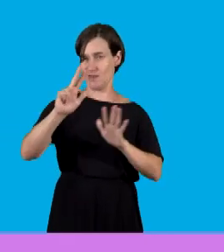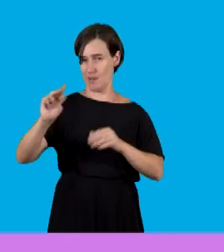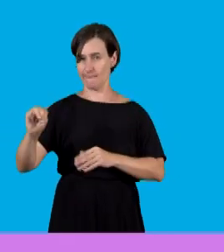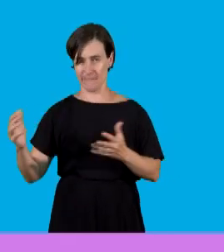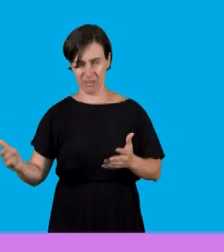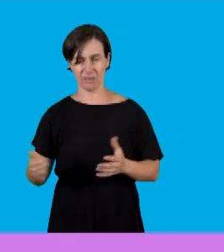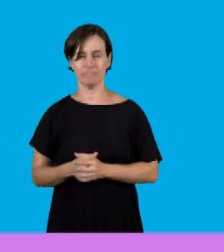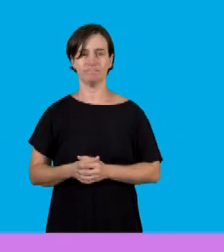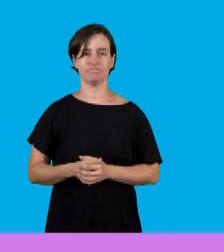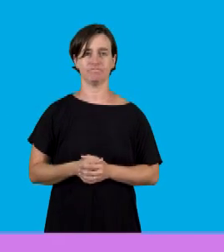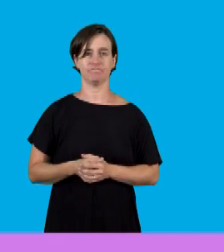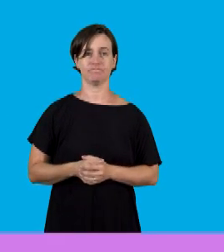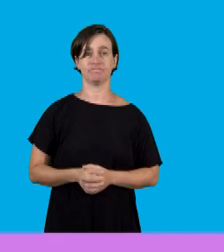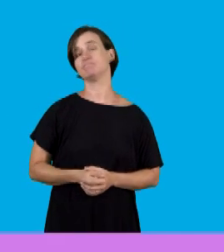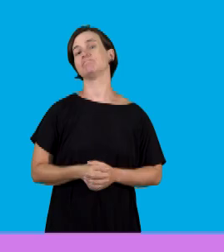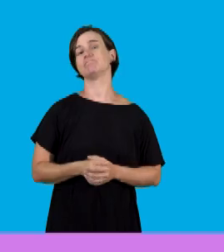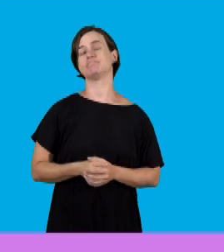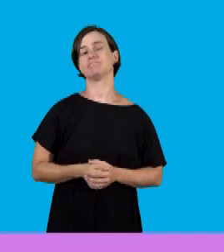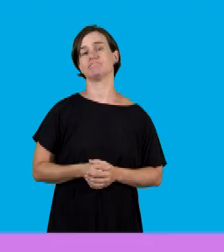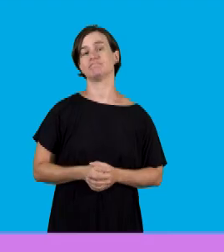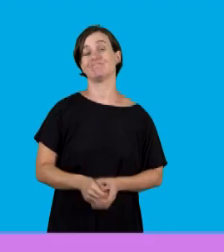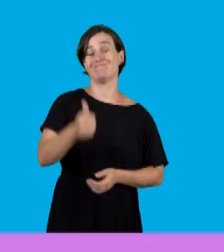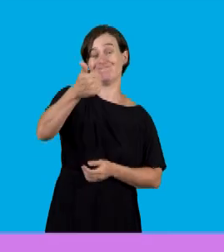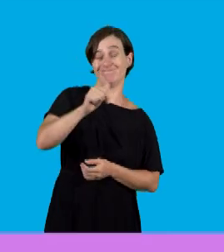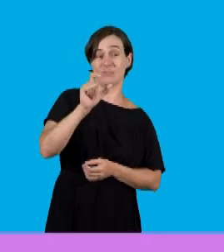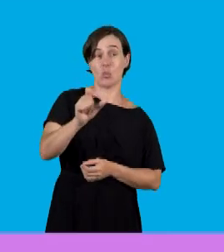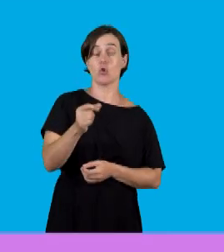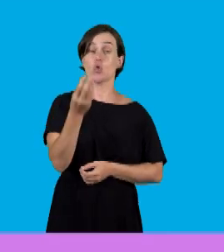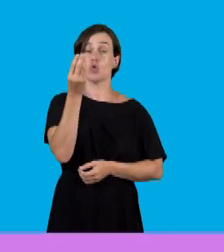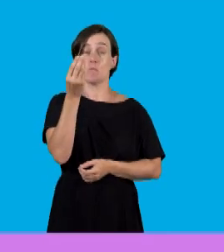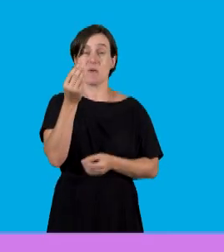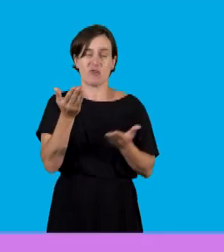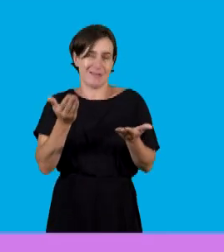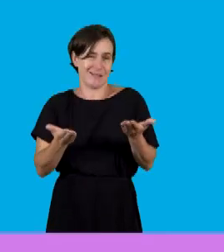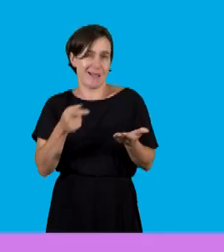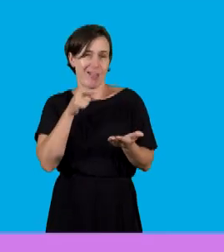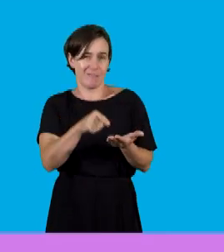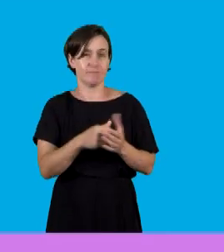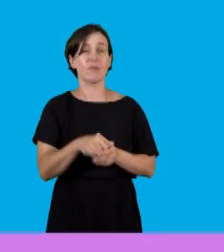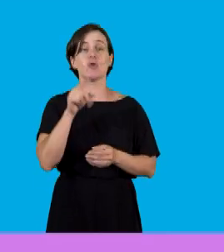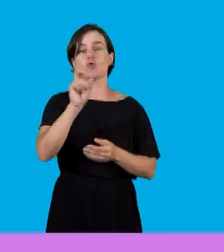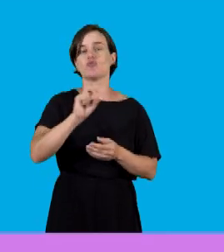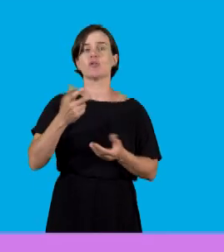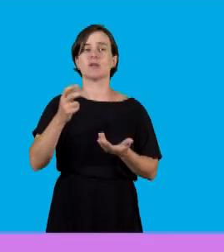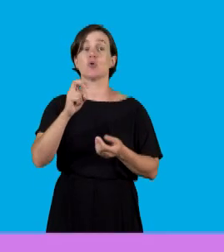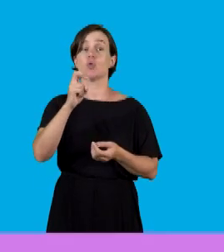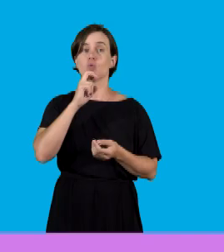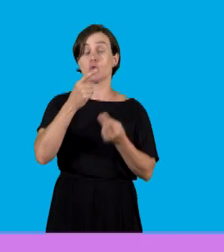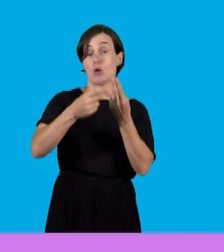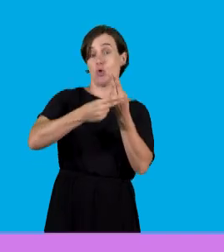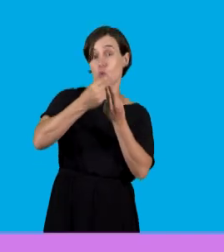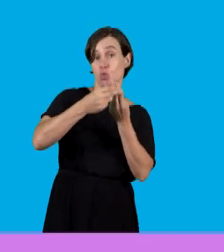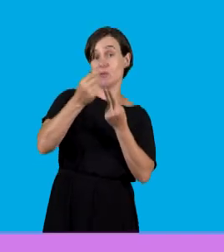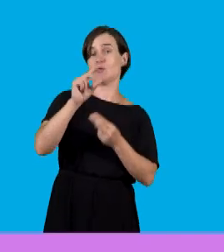of 28 meters. Numeric scale is a scale that is written in a form of a unit ratio